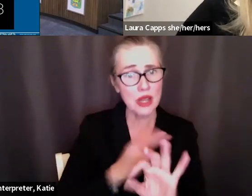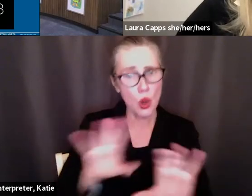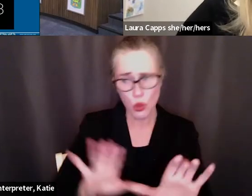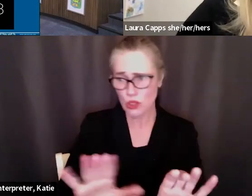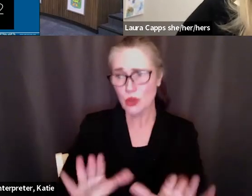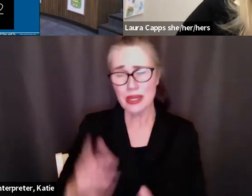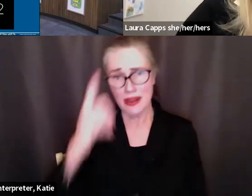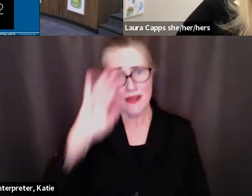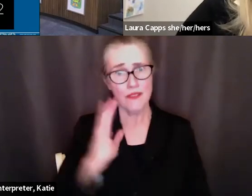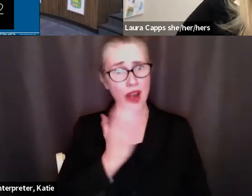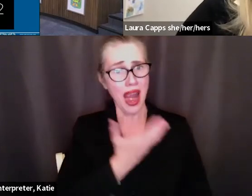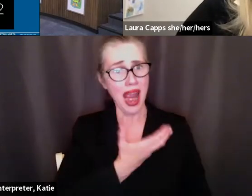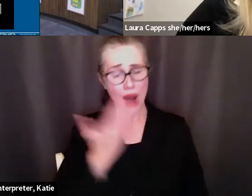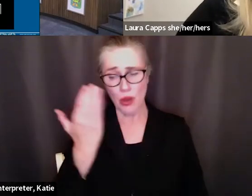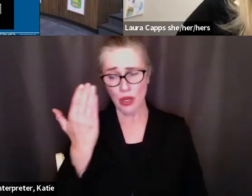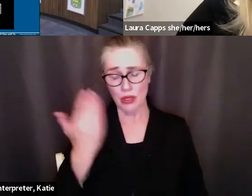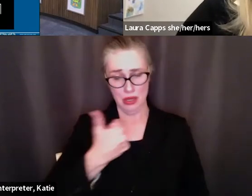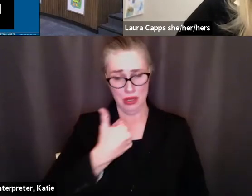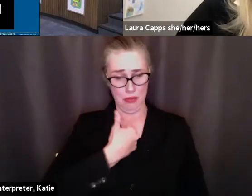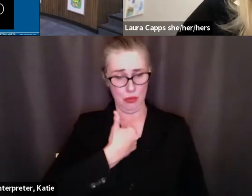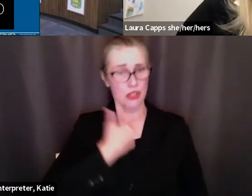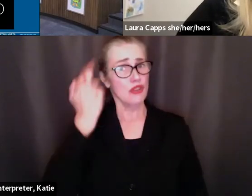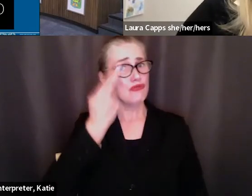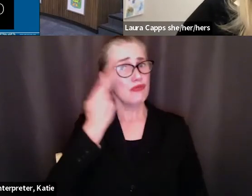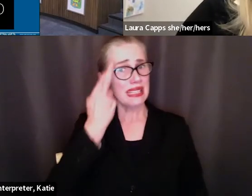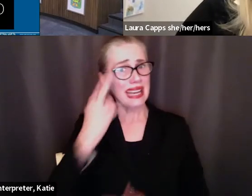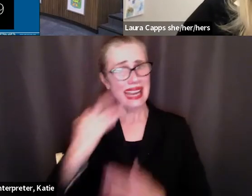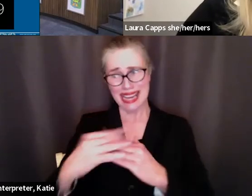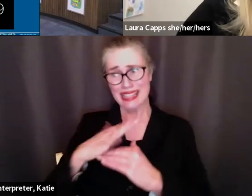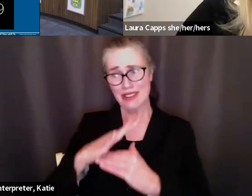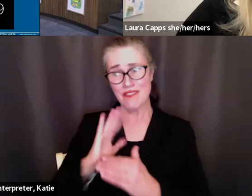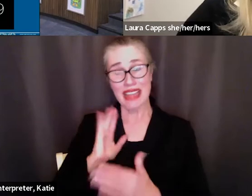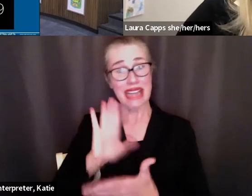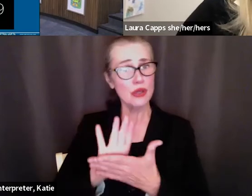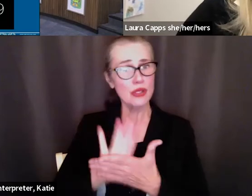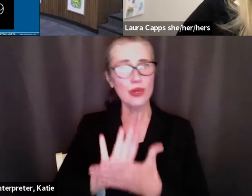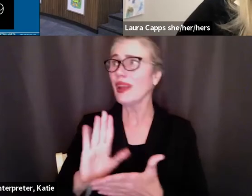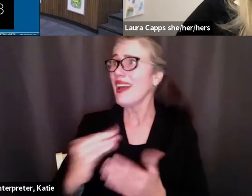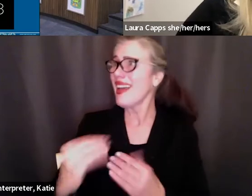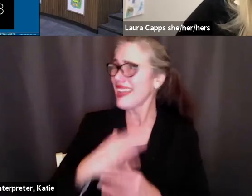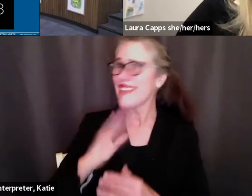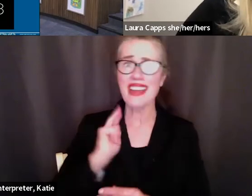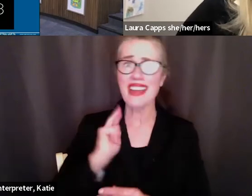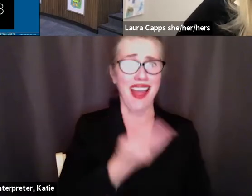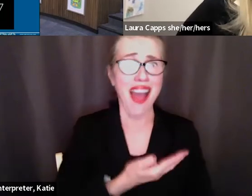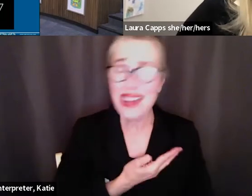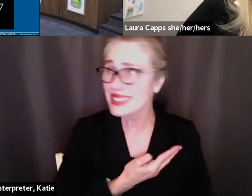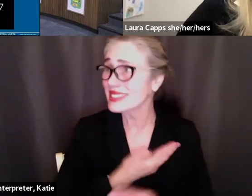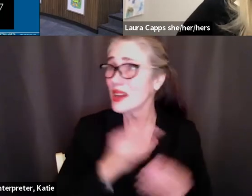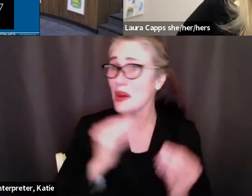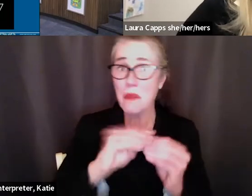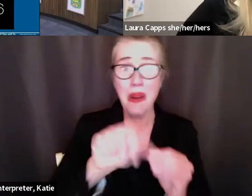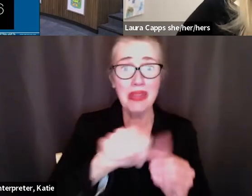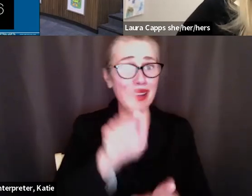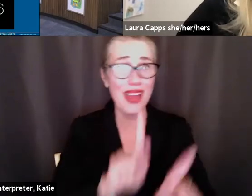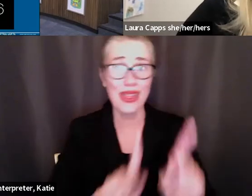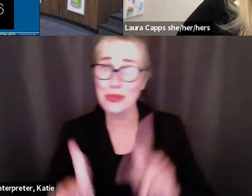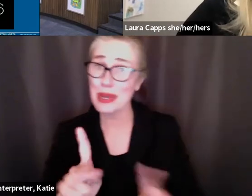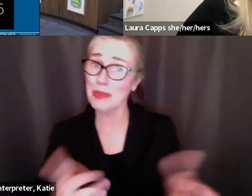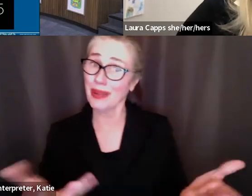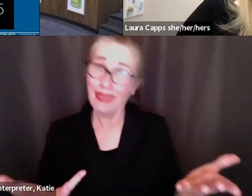board meeting all these things affect our schools so it's affecting us more than anyone else so i guess i just want to express